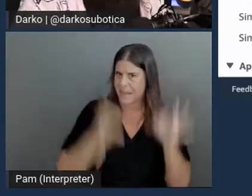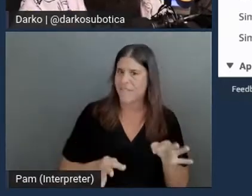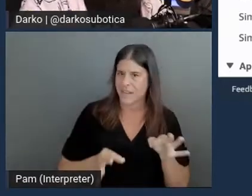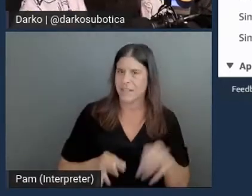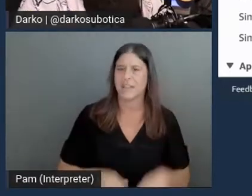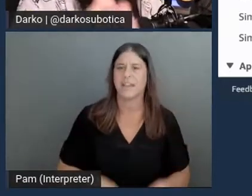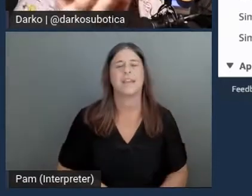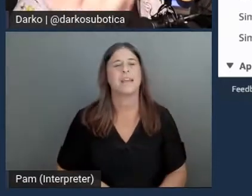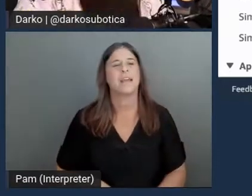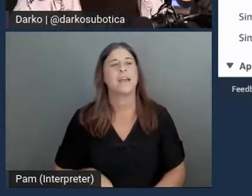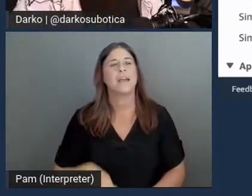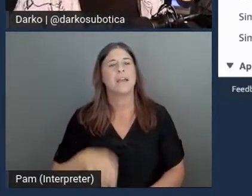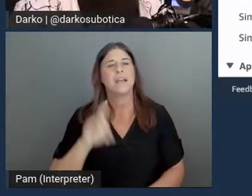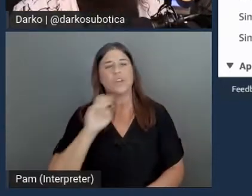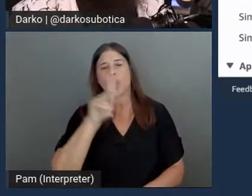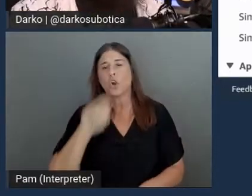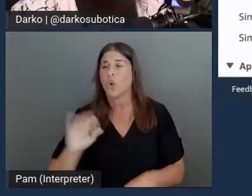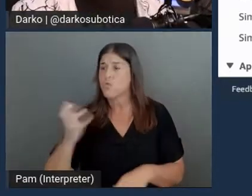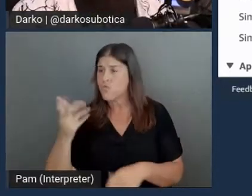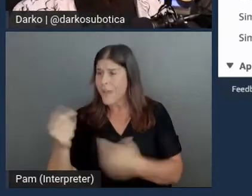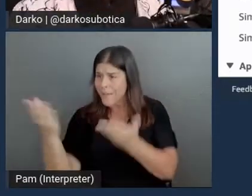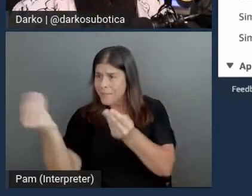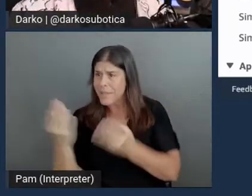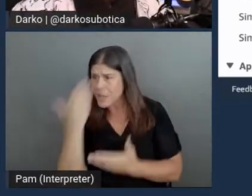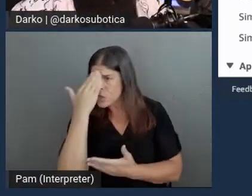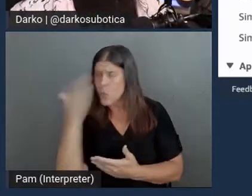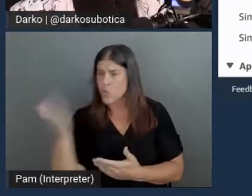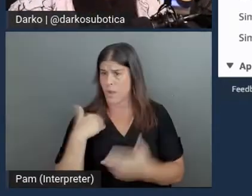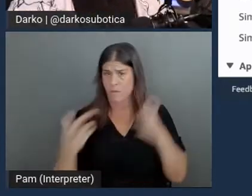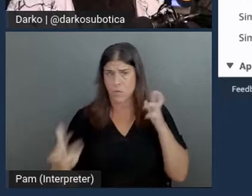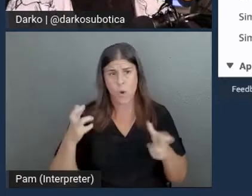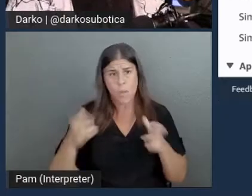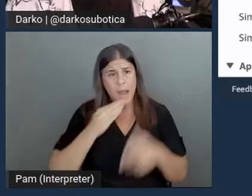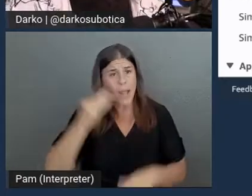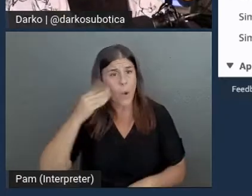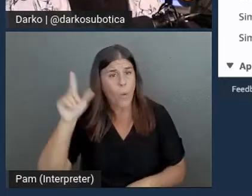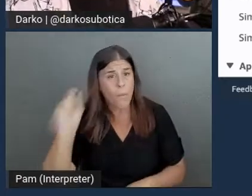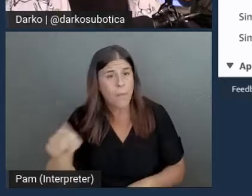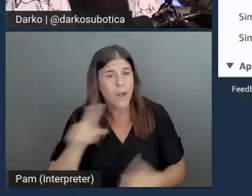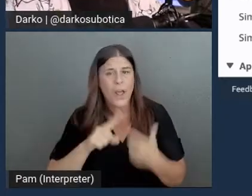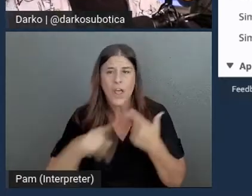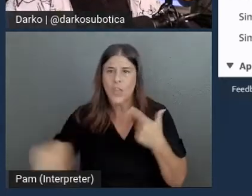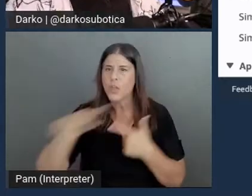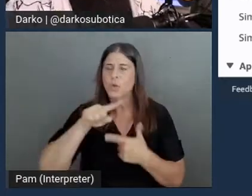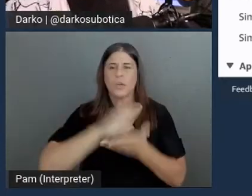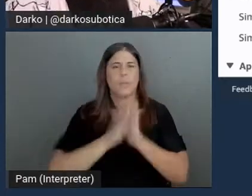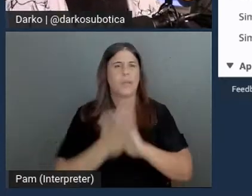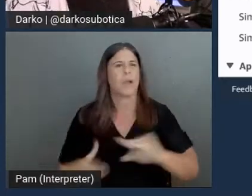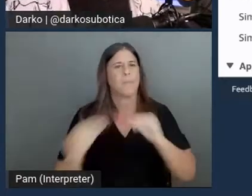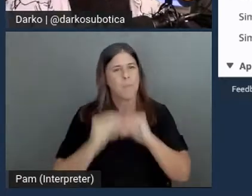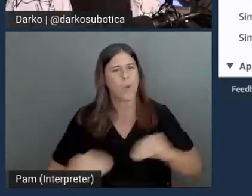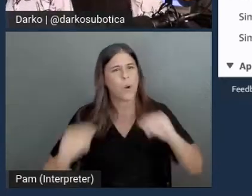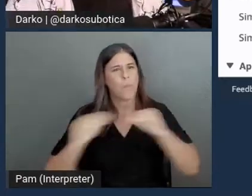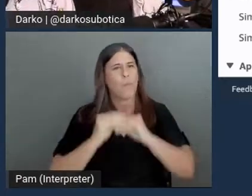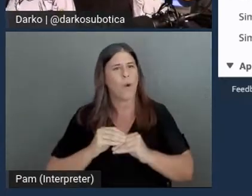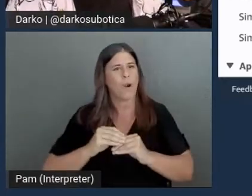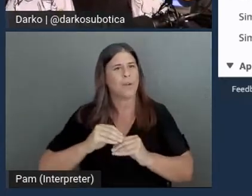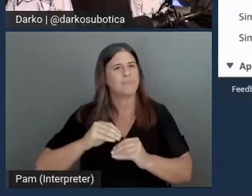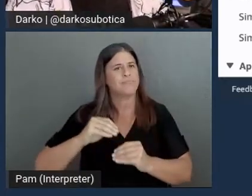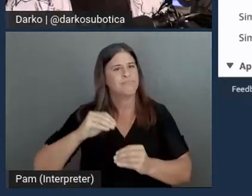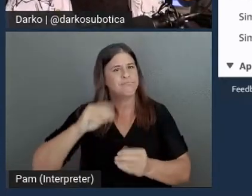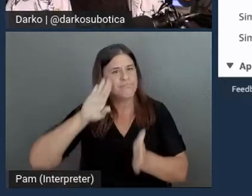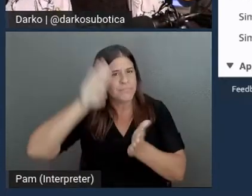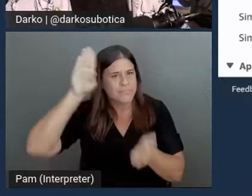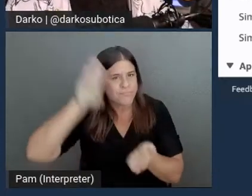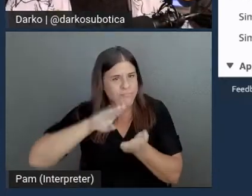Yeah, and yeah, chat. Please let us know. Do you have robots at home? Yeah. These things are kind of getting more approachable, more affordable.